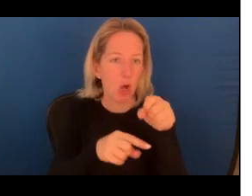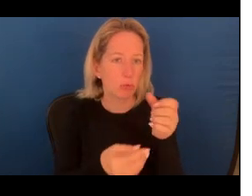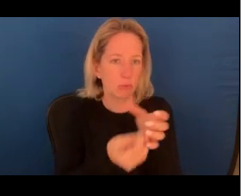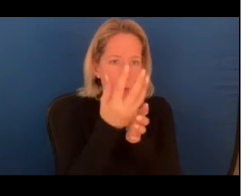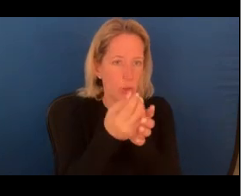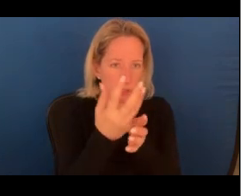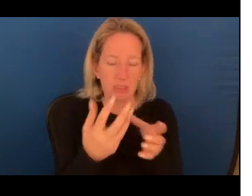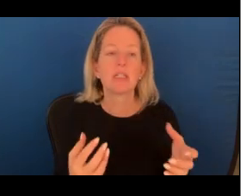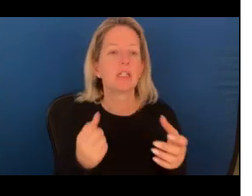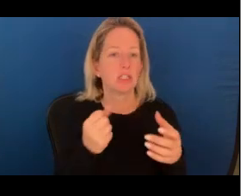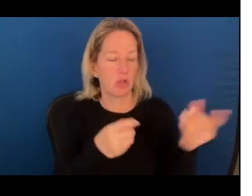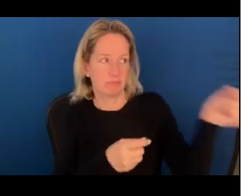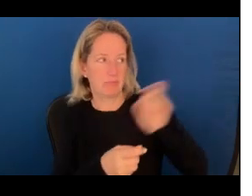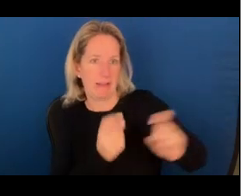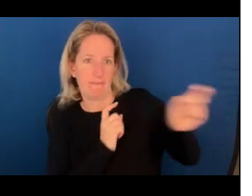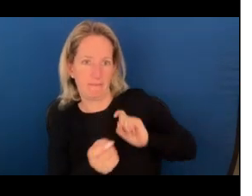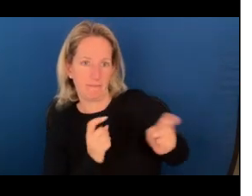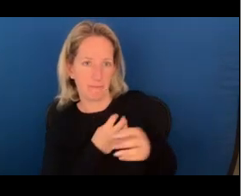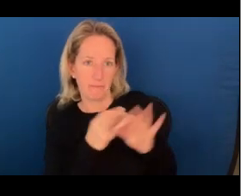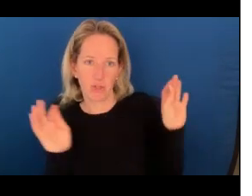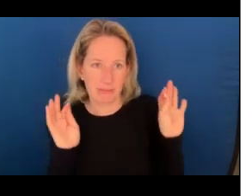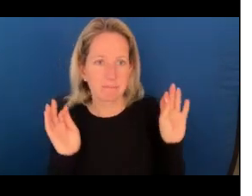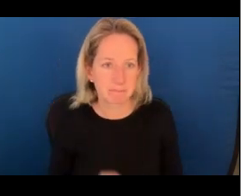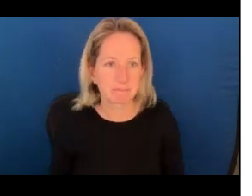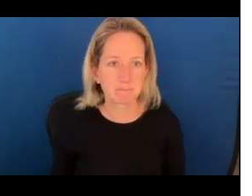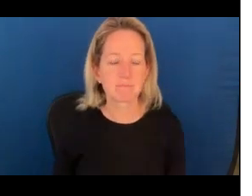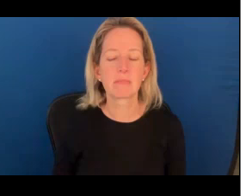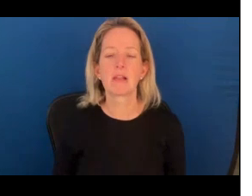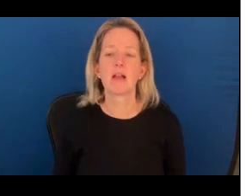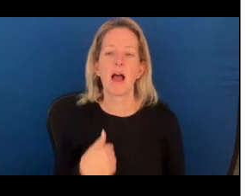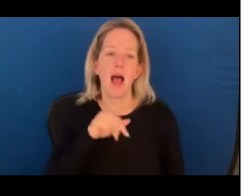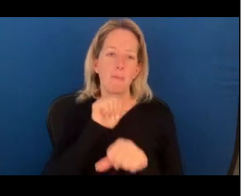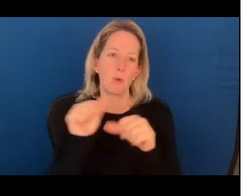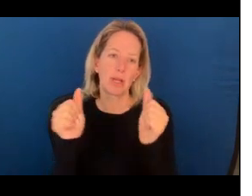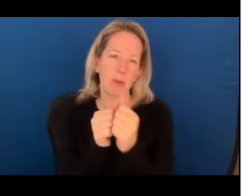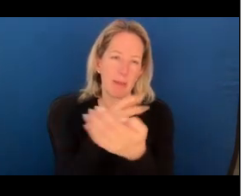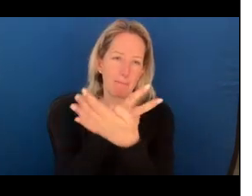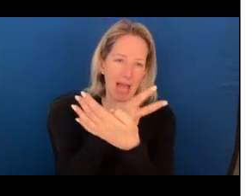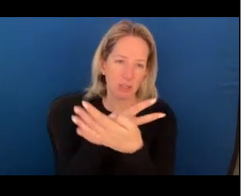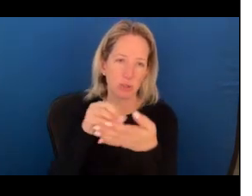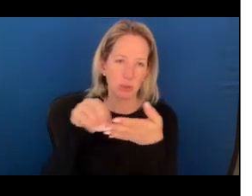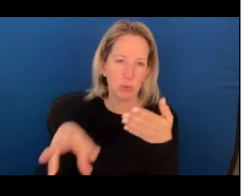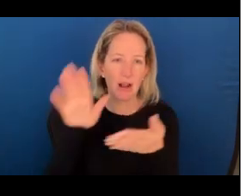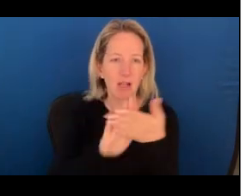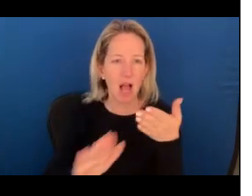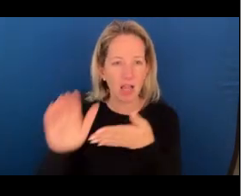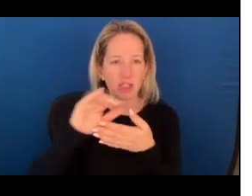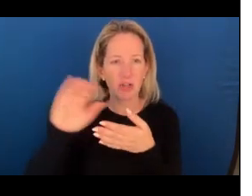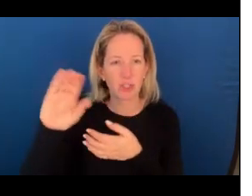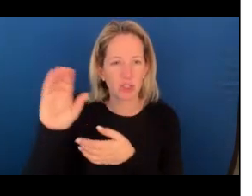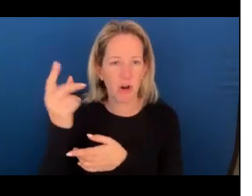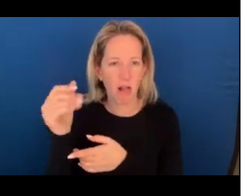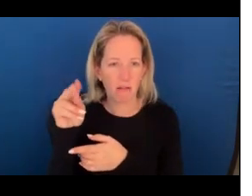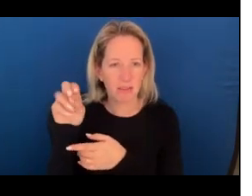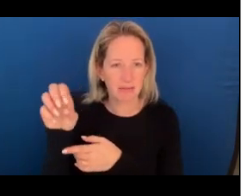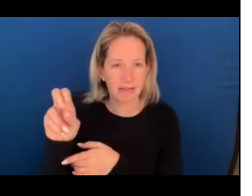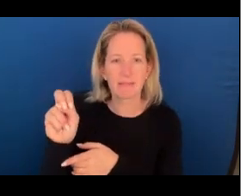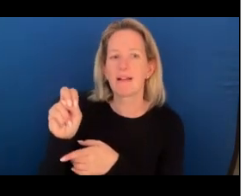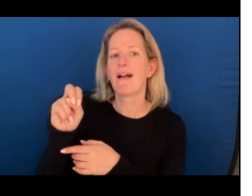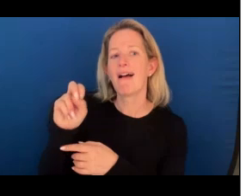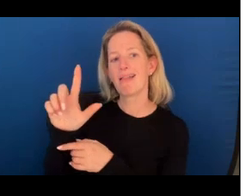them. So they give them to us for free. So I'm working with a master's student at the College of Charleston named Lexi Watson. We did